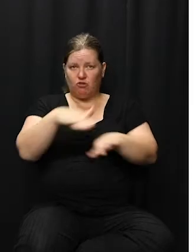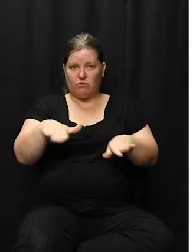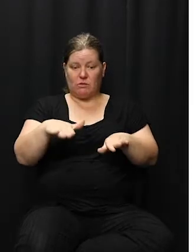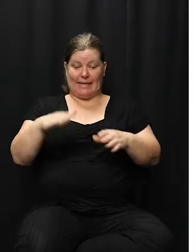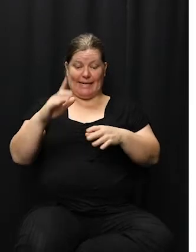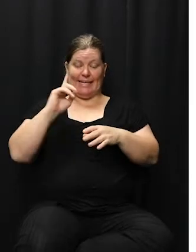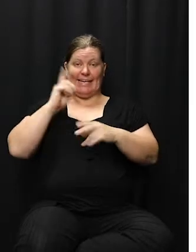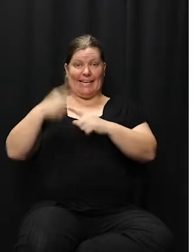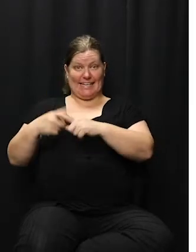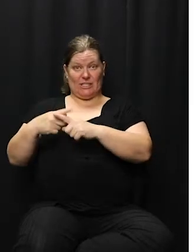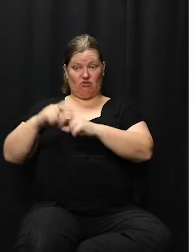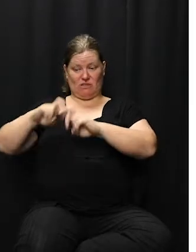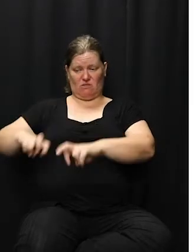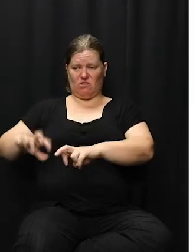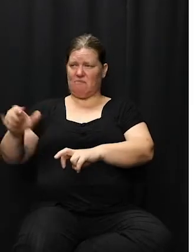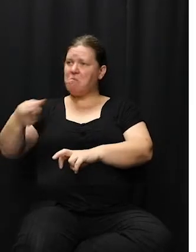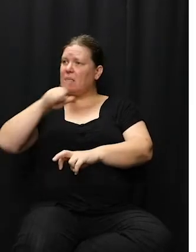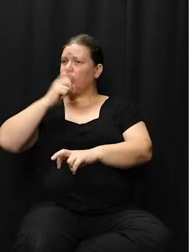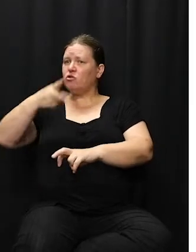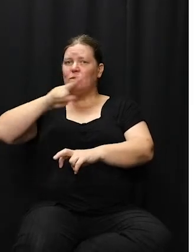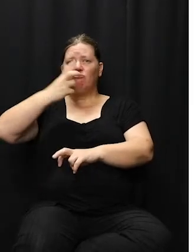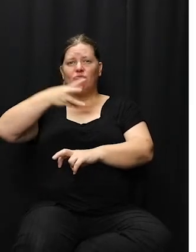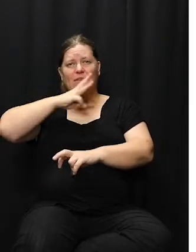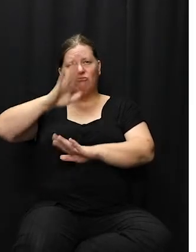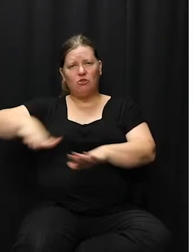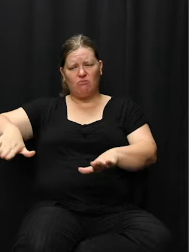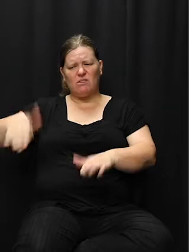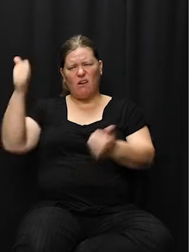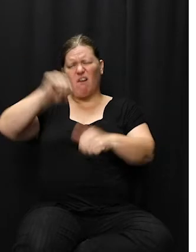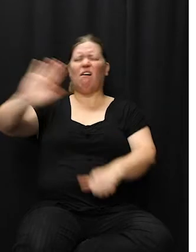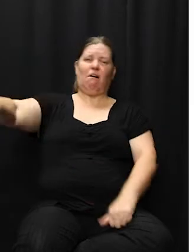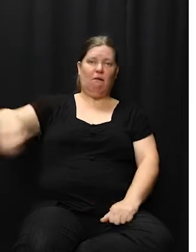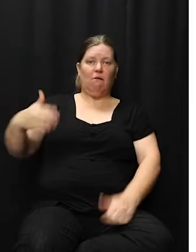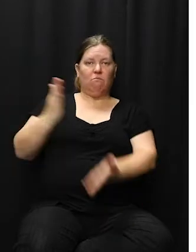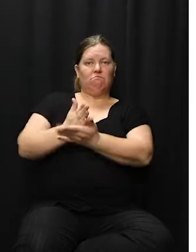Internationally, there's been some research, but it's usually very small numbers, maybe 2 or 3 children.